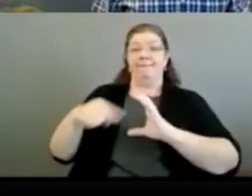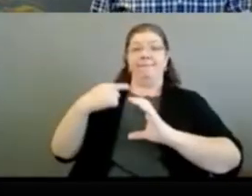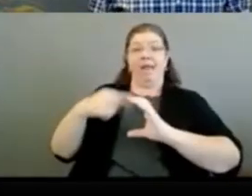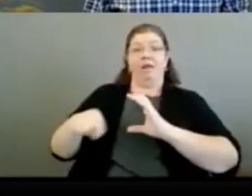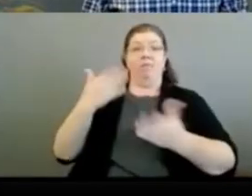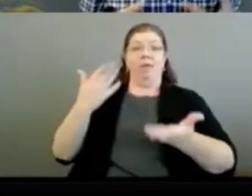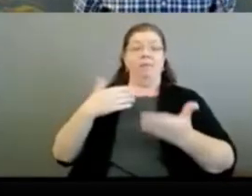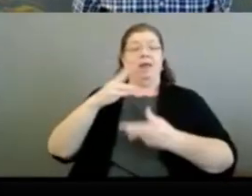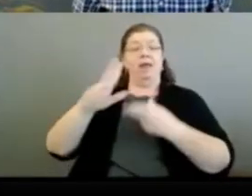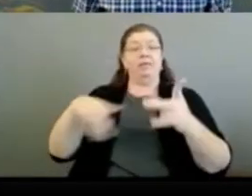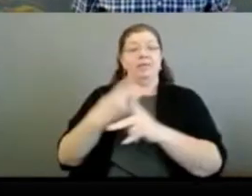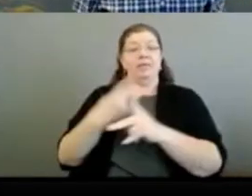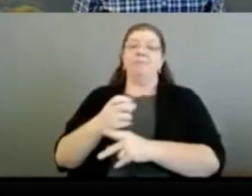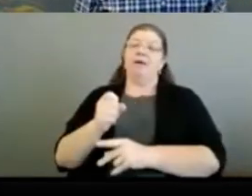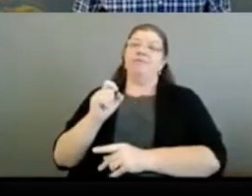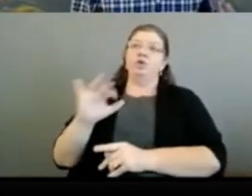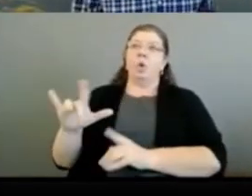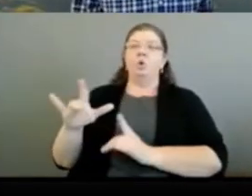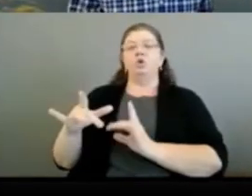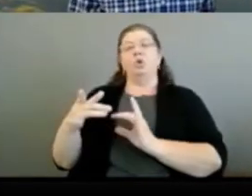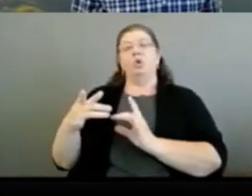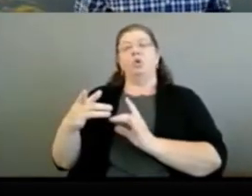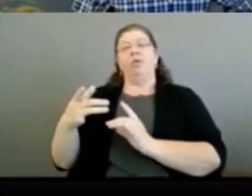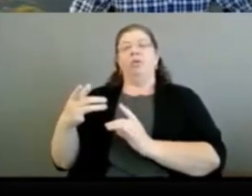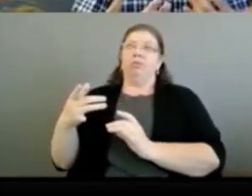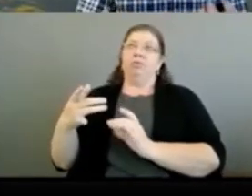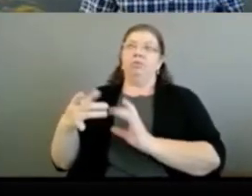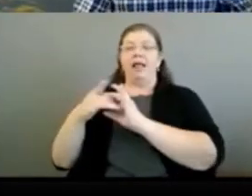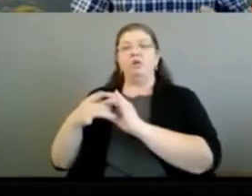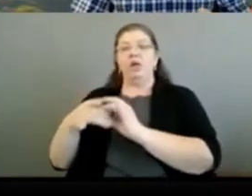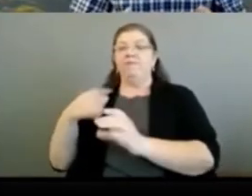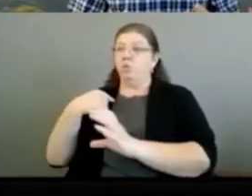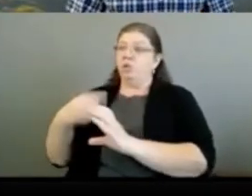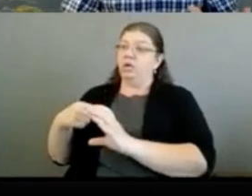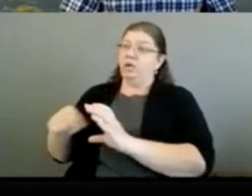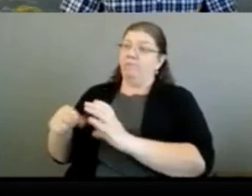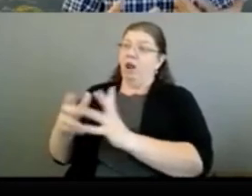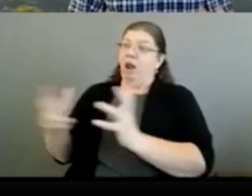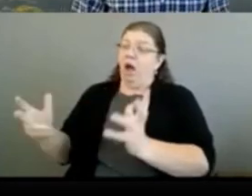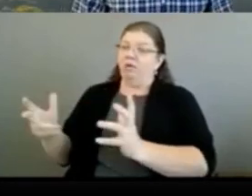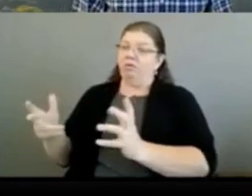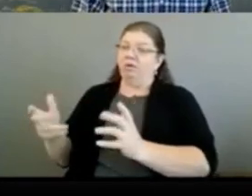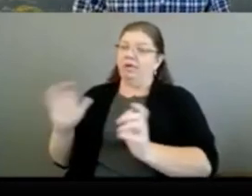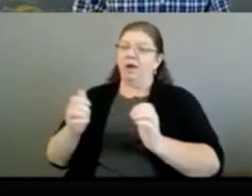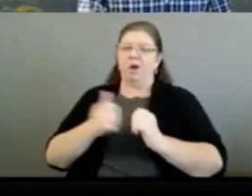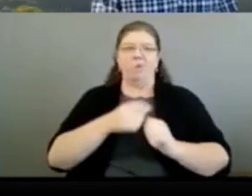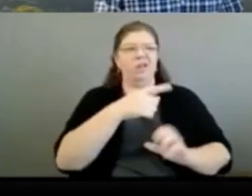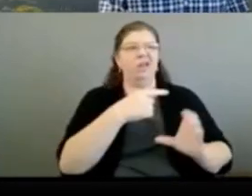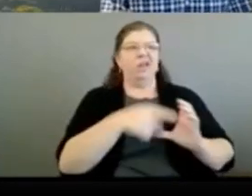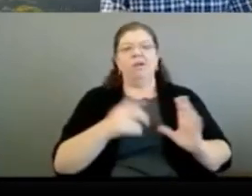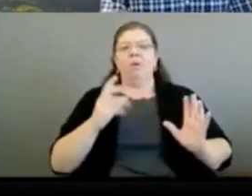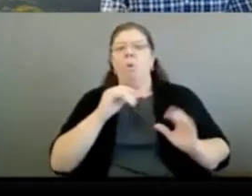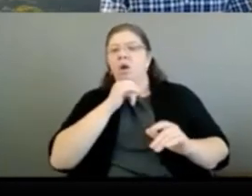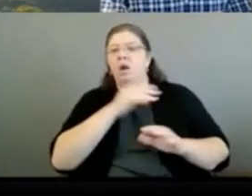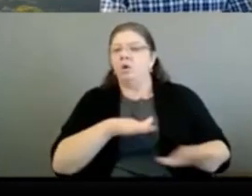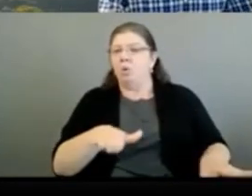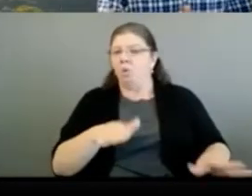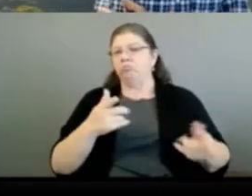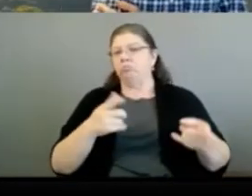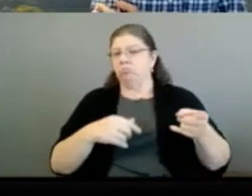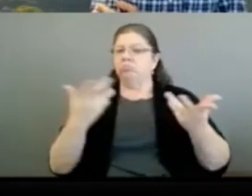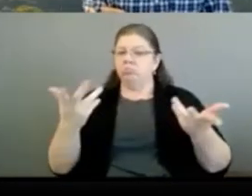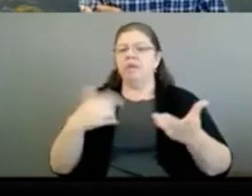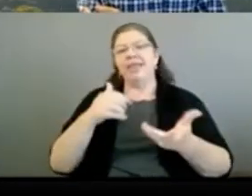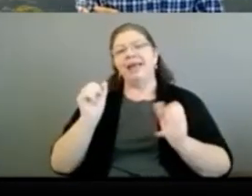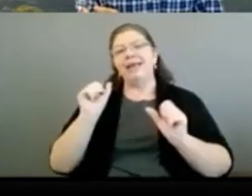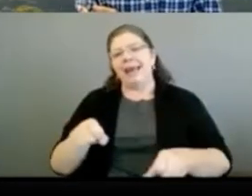a social relationship. If you email somebody a lot versus not emailing someone at all, that could indicate something that you could infer to be a relationship. So